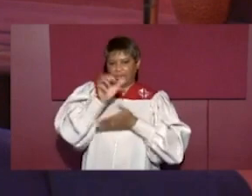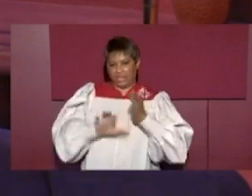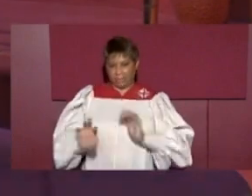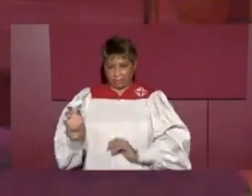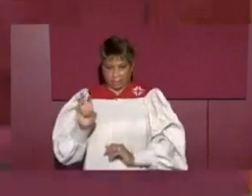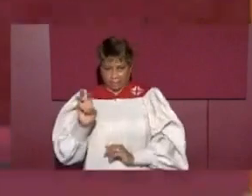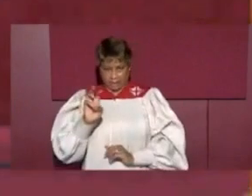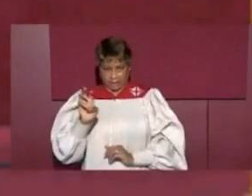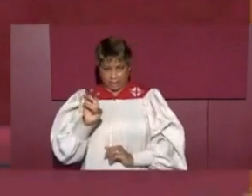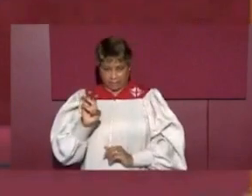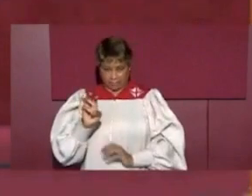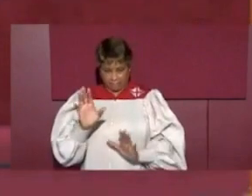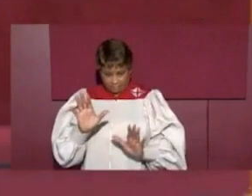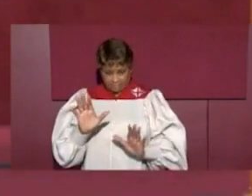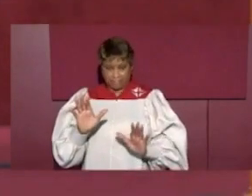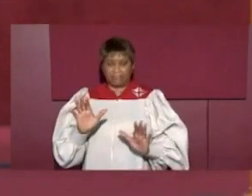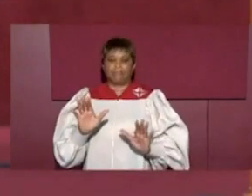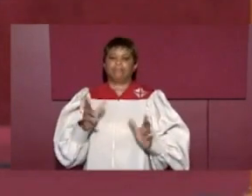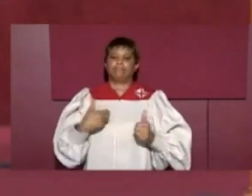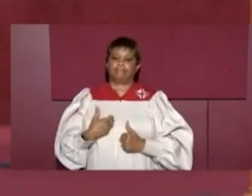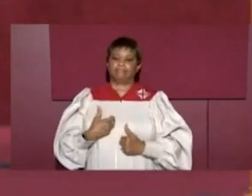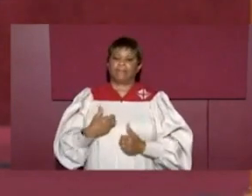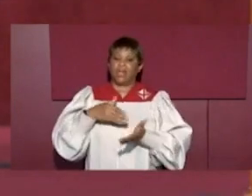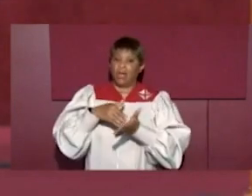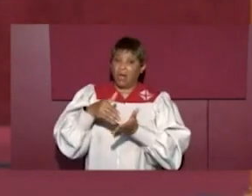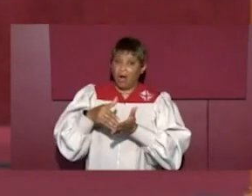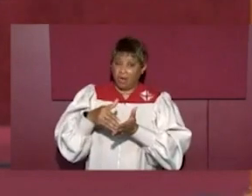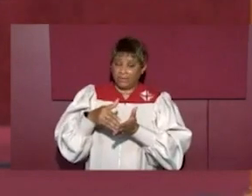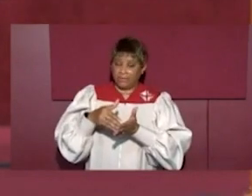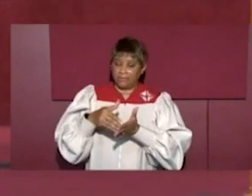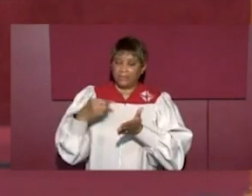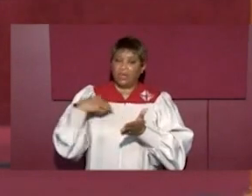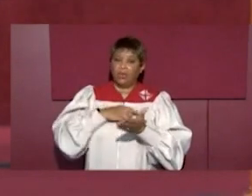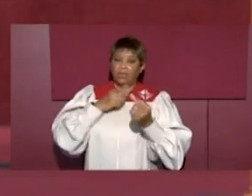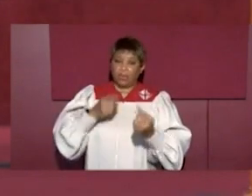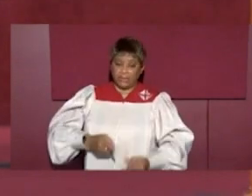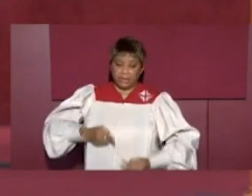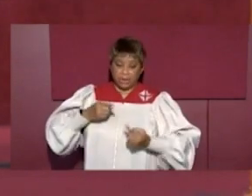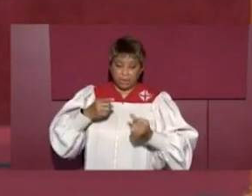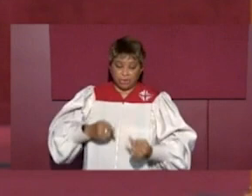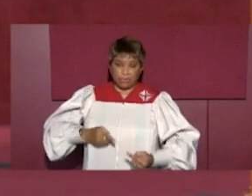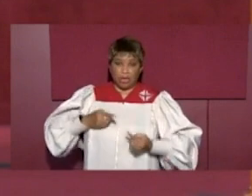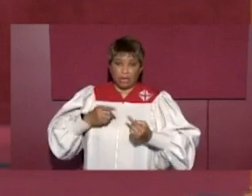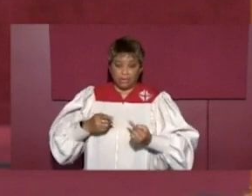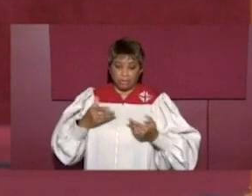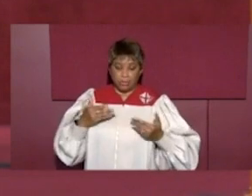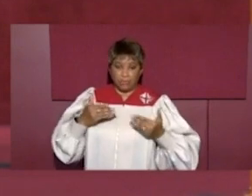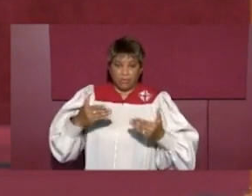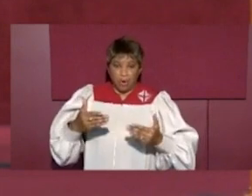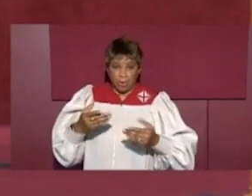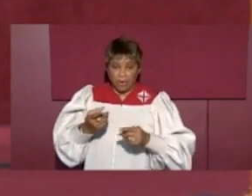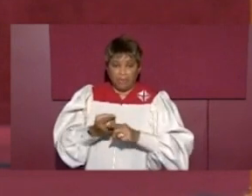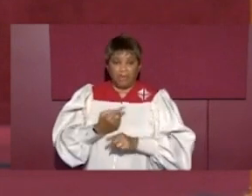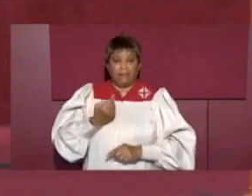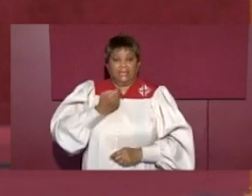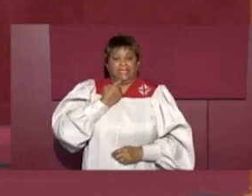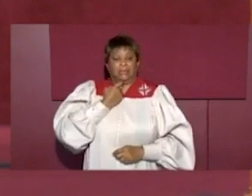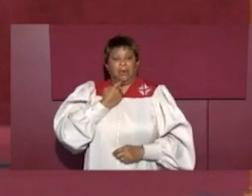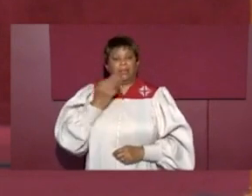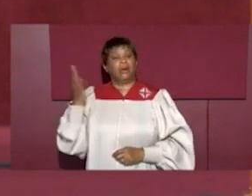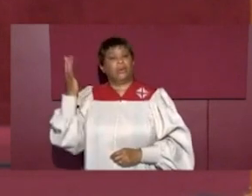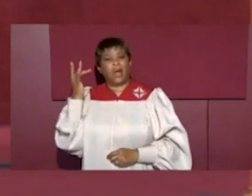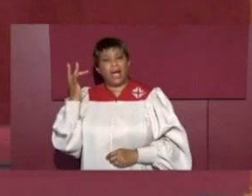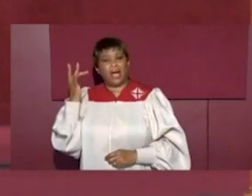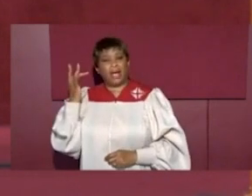me. Often we struggle to move forward from disappointment because we have